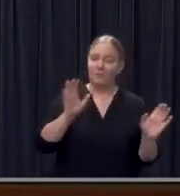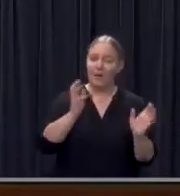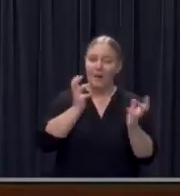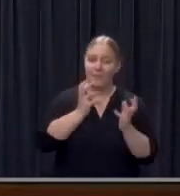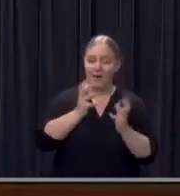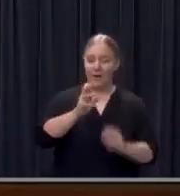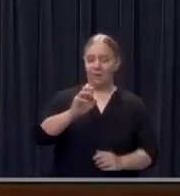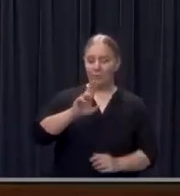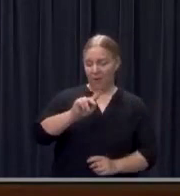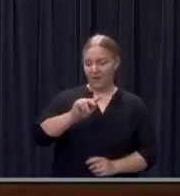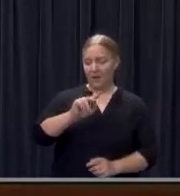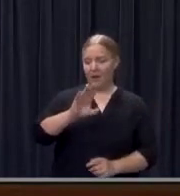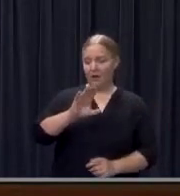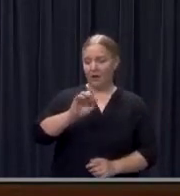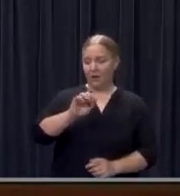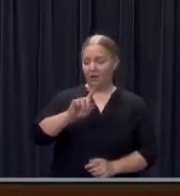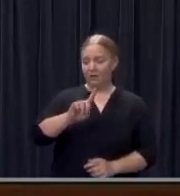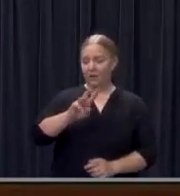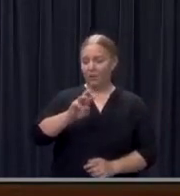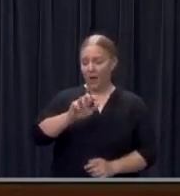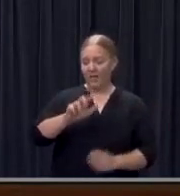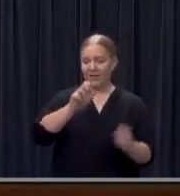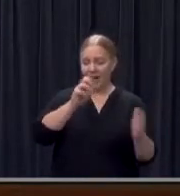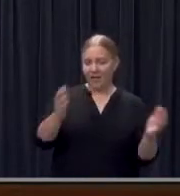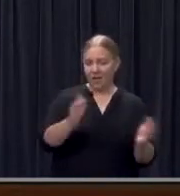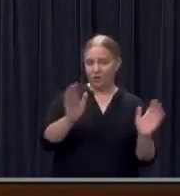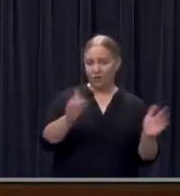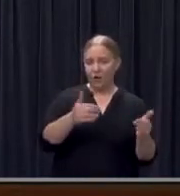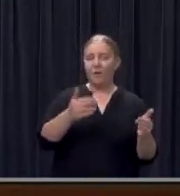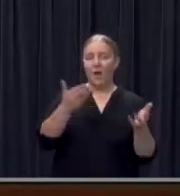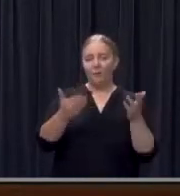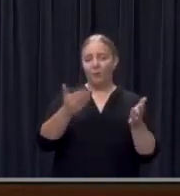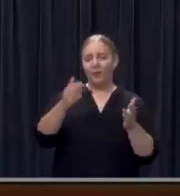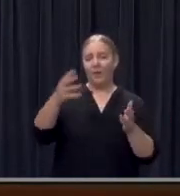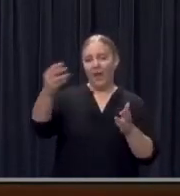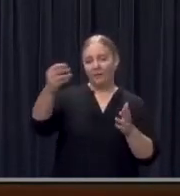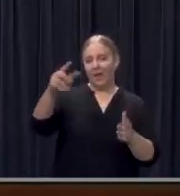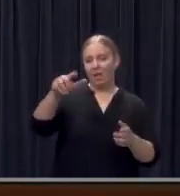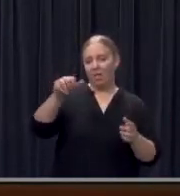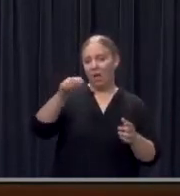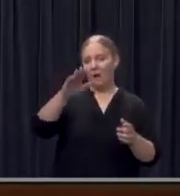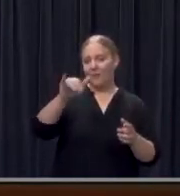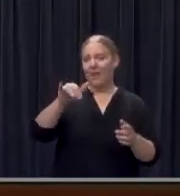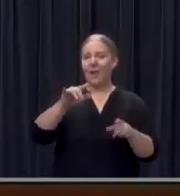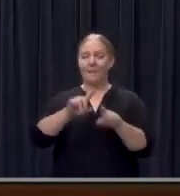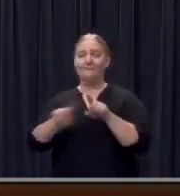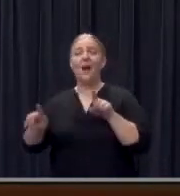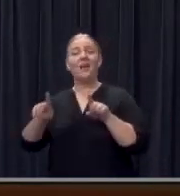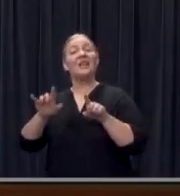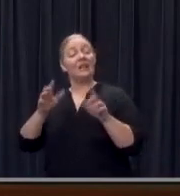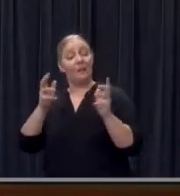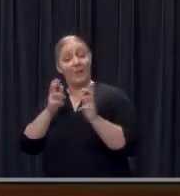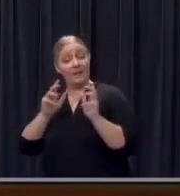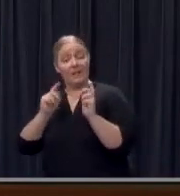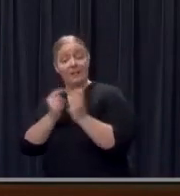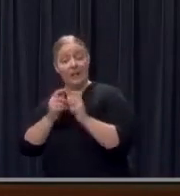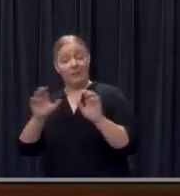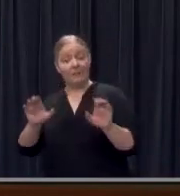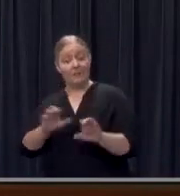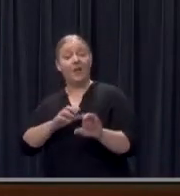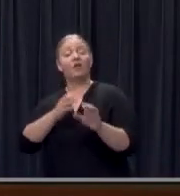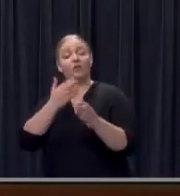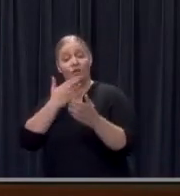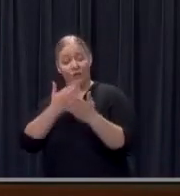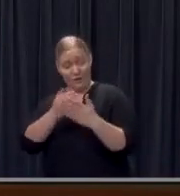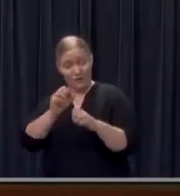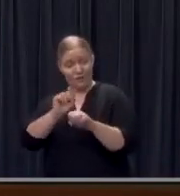not in the room. He's out in the lobby probably, but just a very small team did a pretty incredible lift to get this done for our system, and it's gone